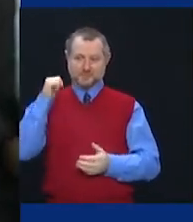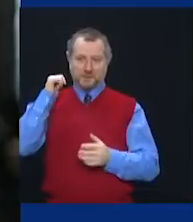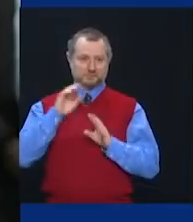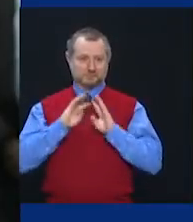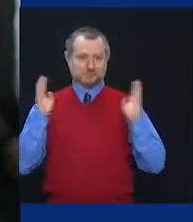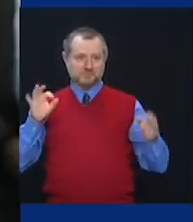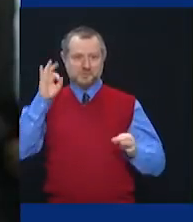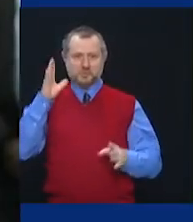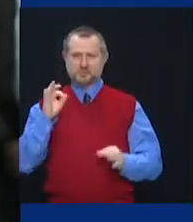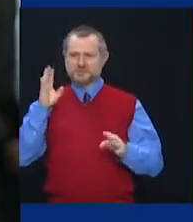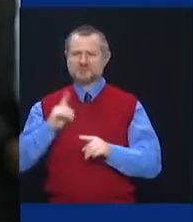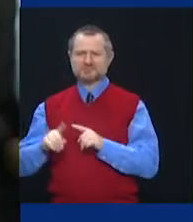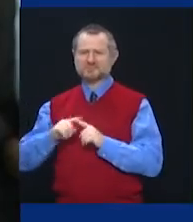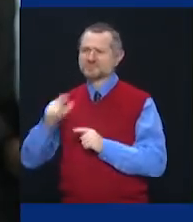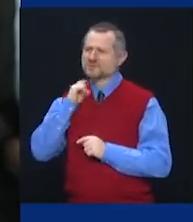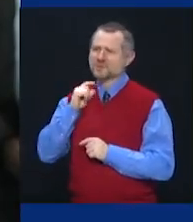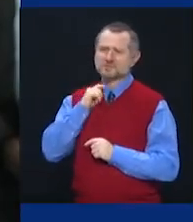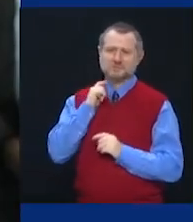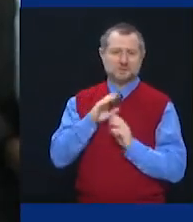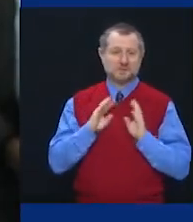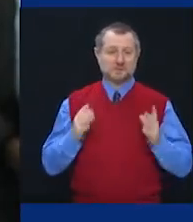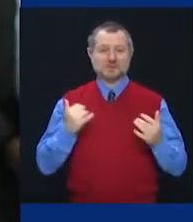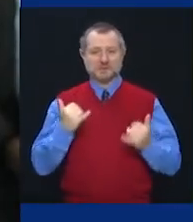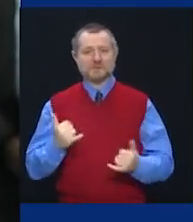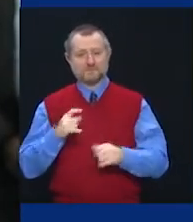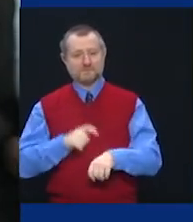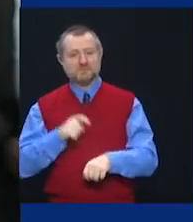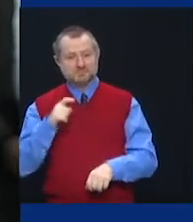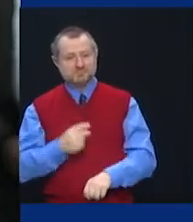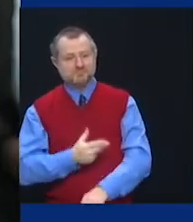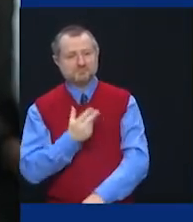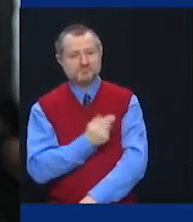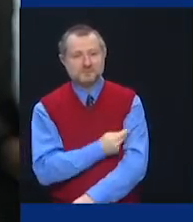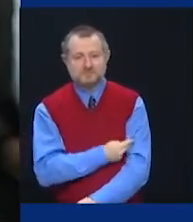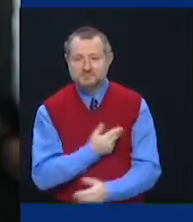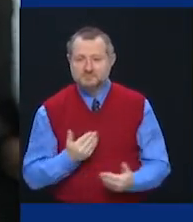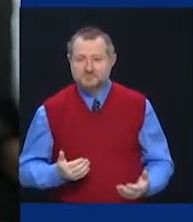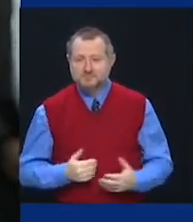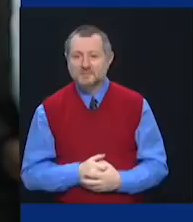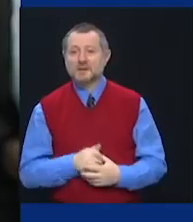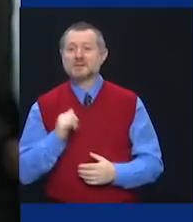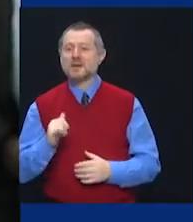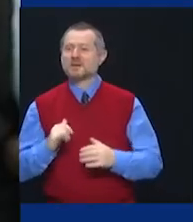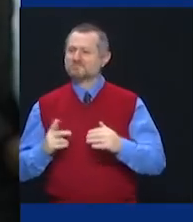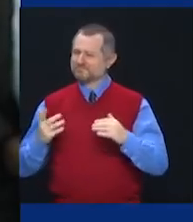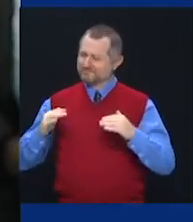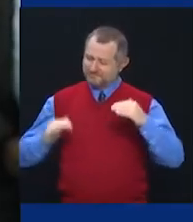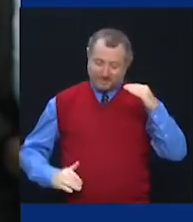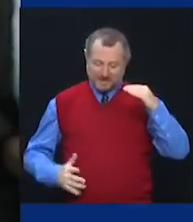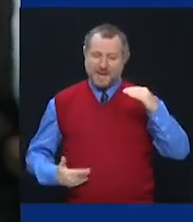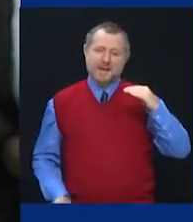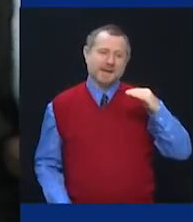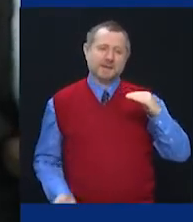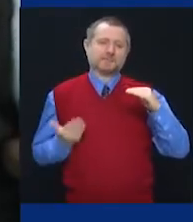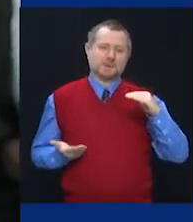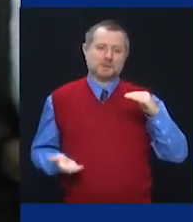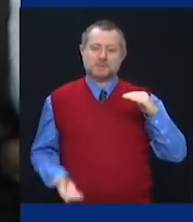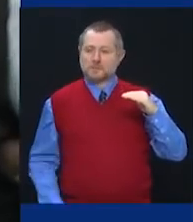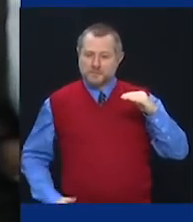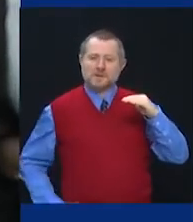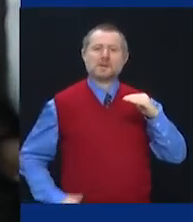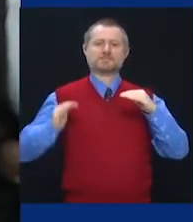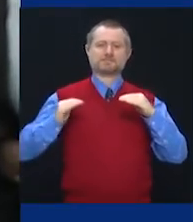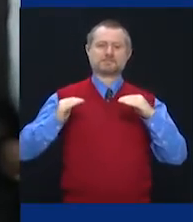So when it comes to the vaccine, let's correct that injustice that COVID has